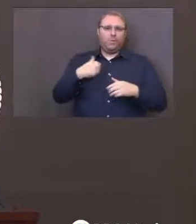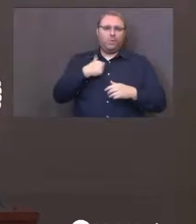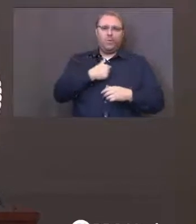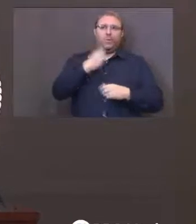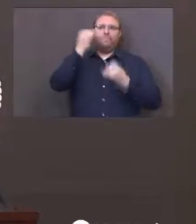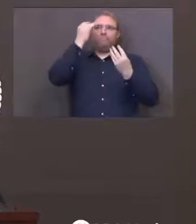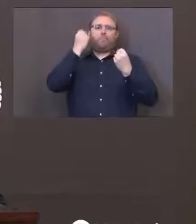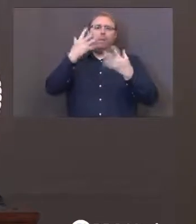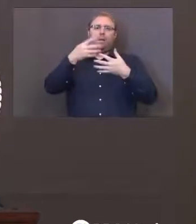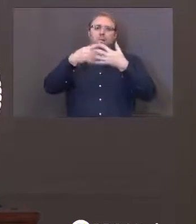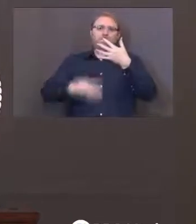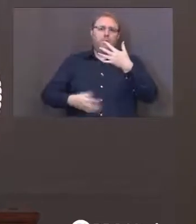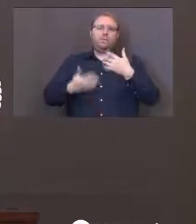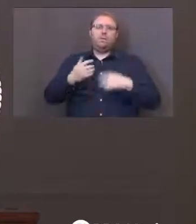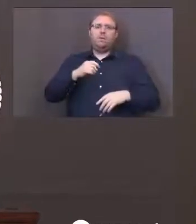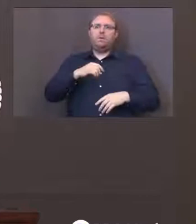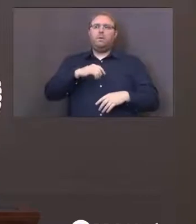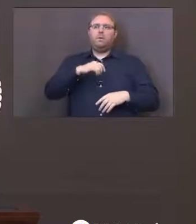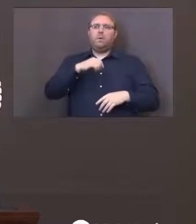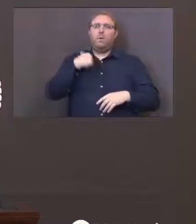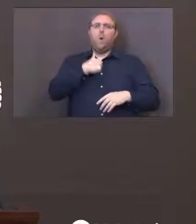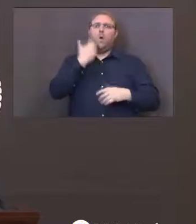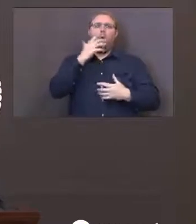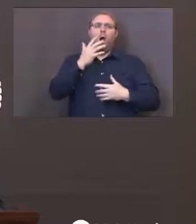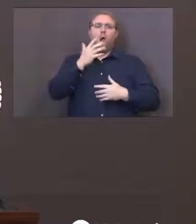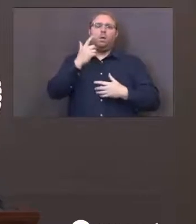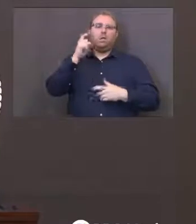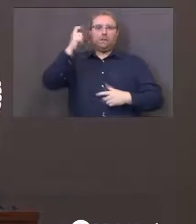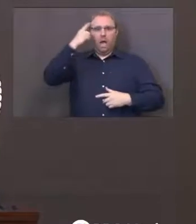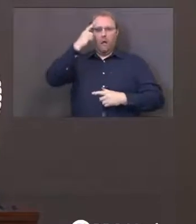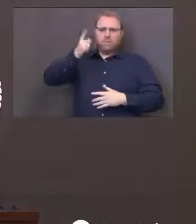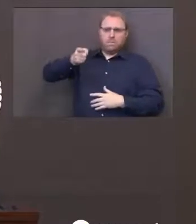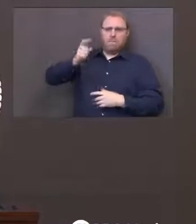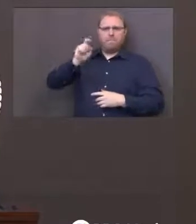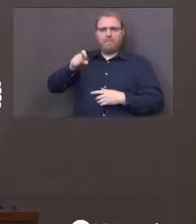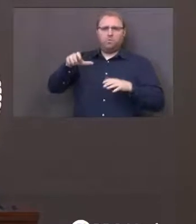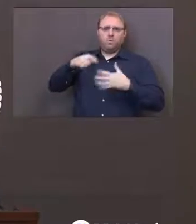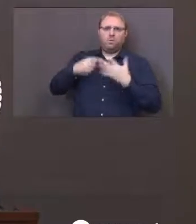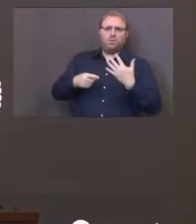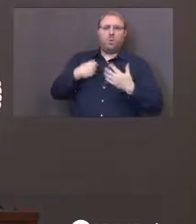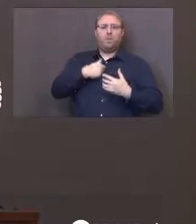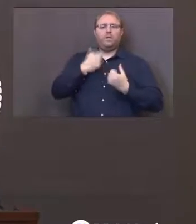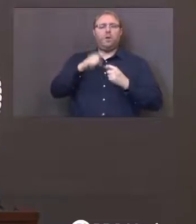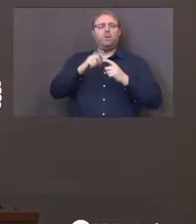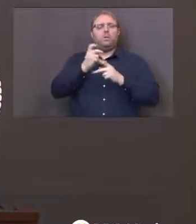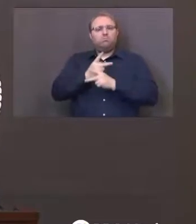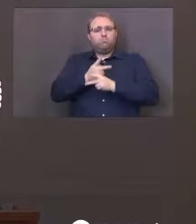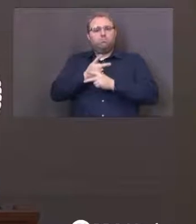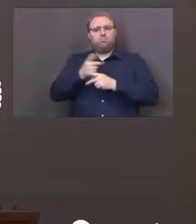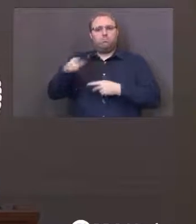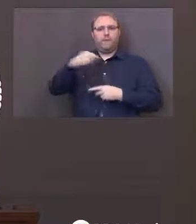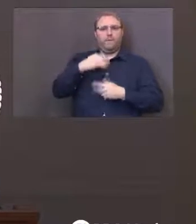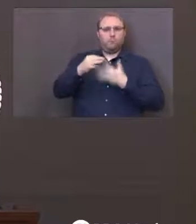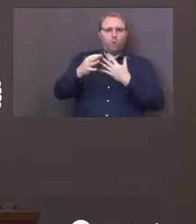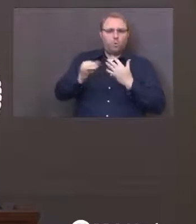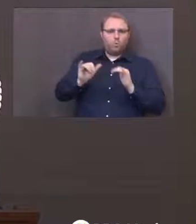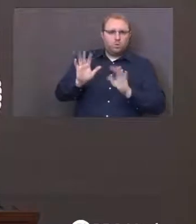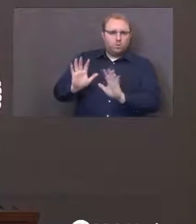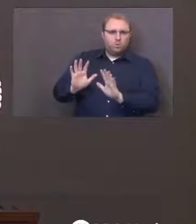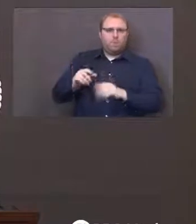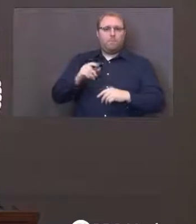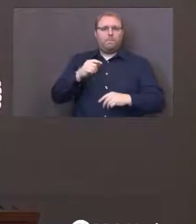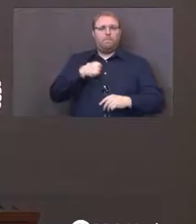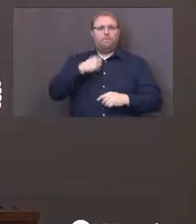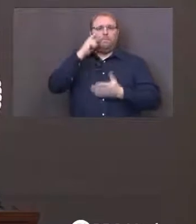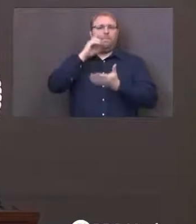do this with not the heavy hand of government, but more of a velvet touch. I'm a believer in a couple